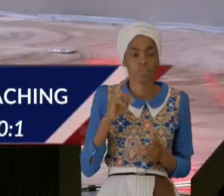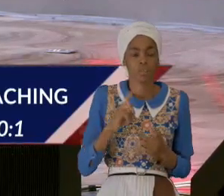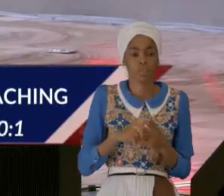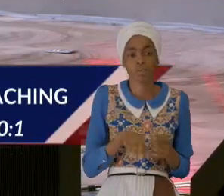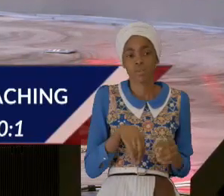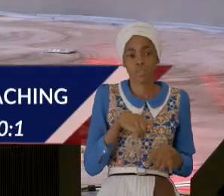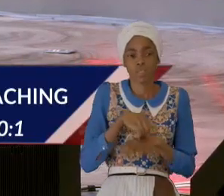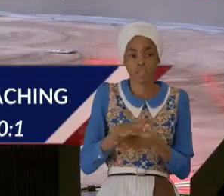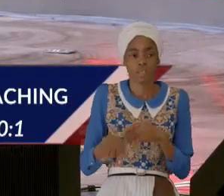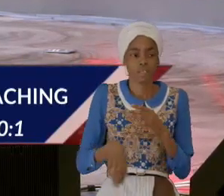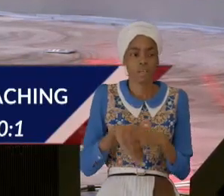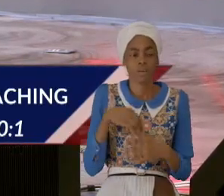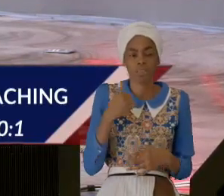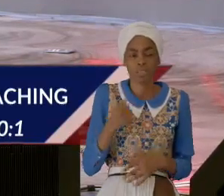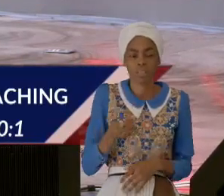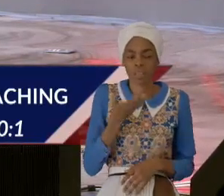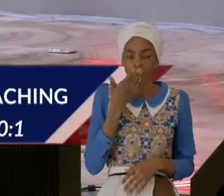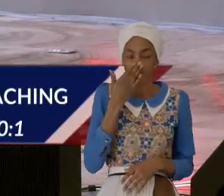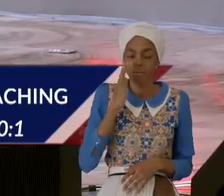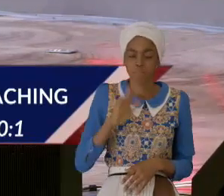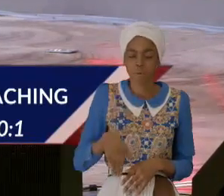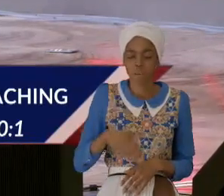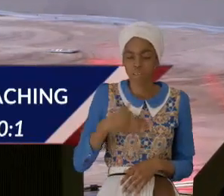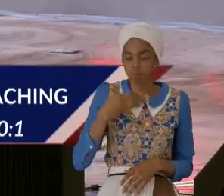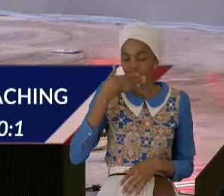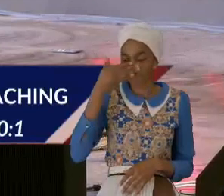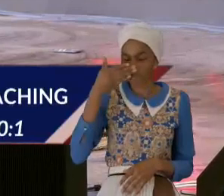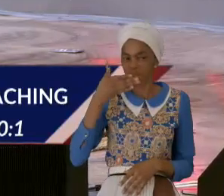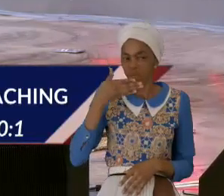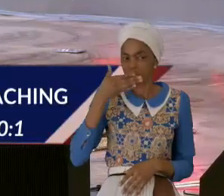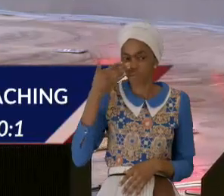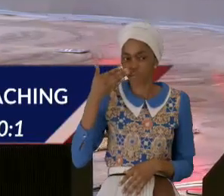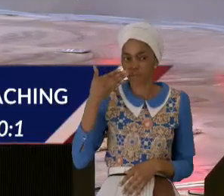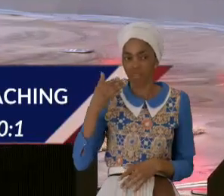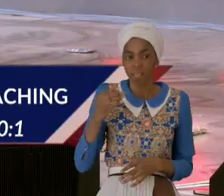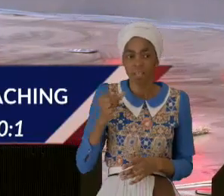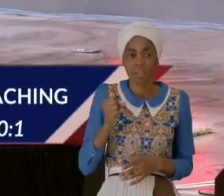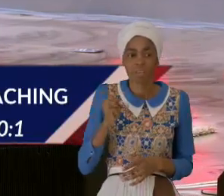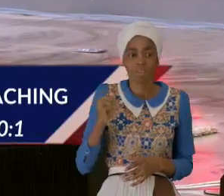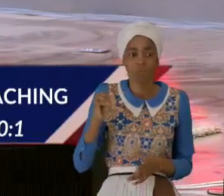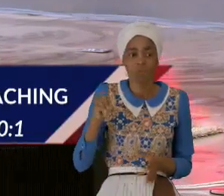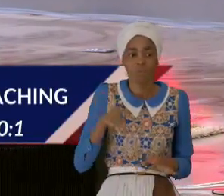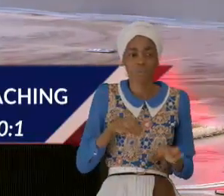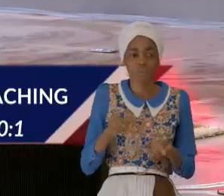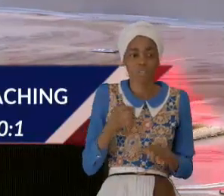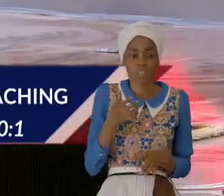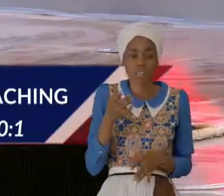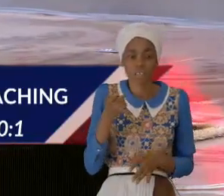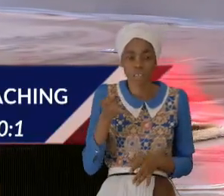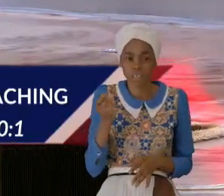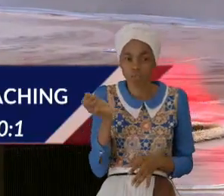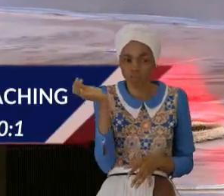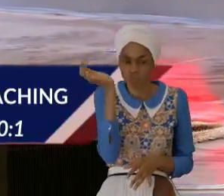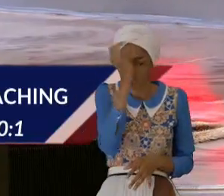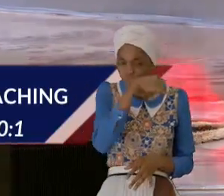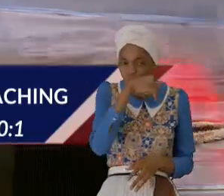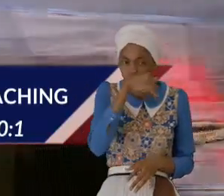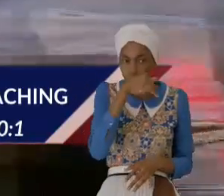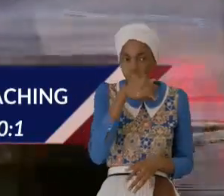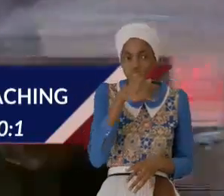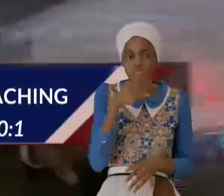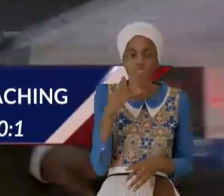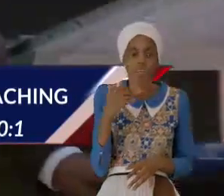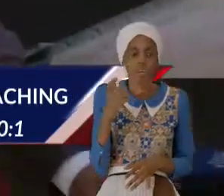a stinking savor. So doth a little folly, a little folly,